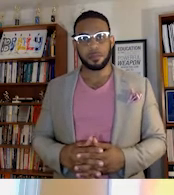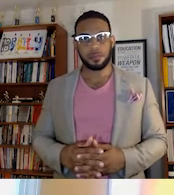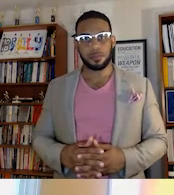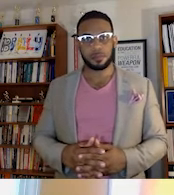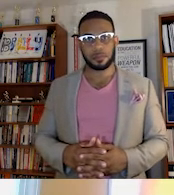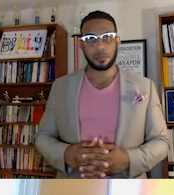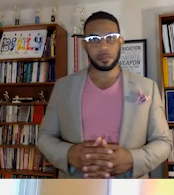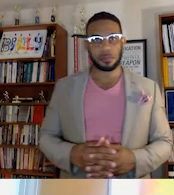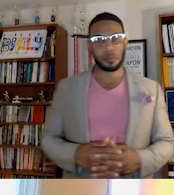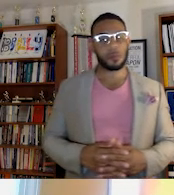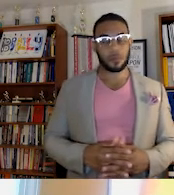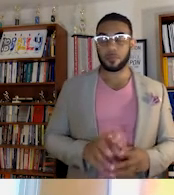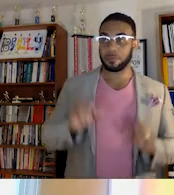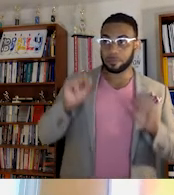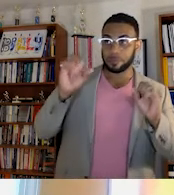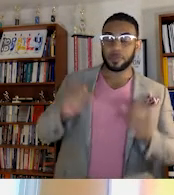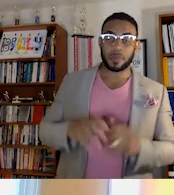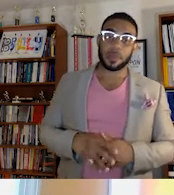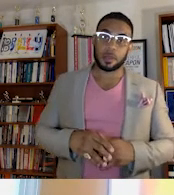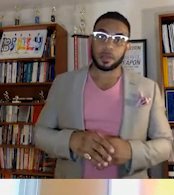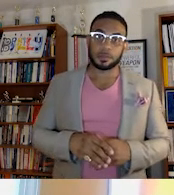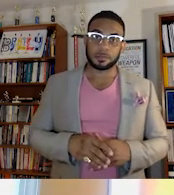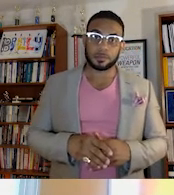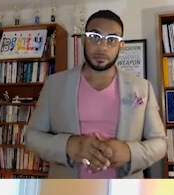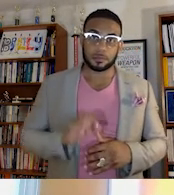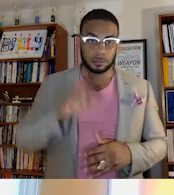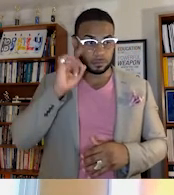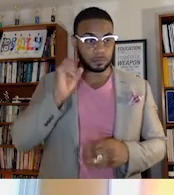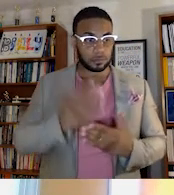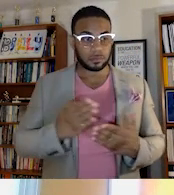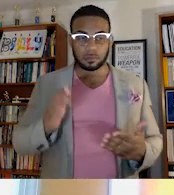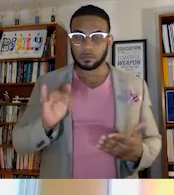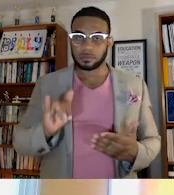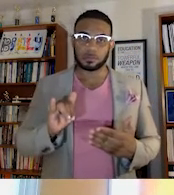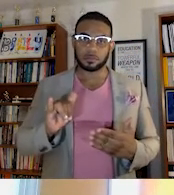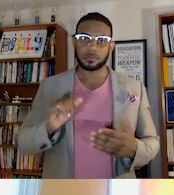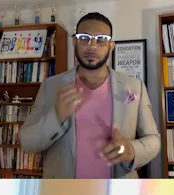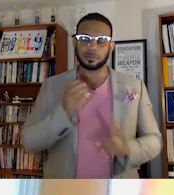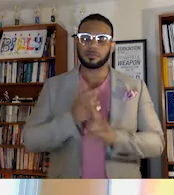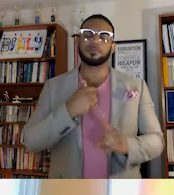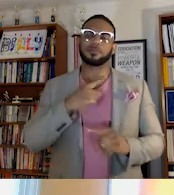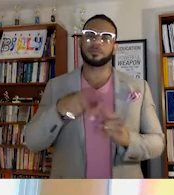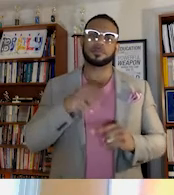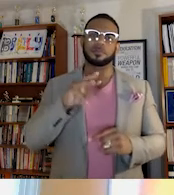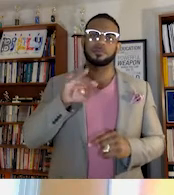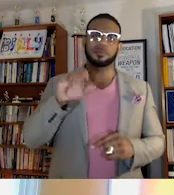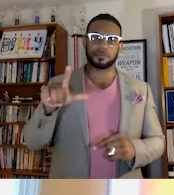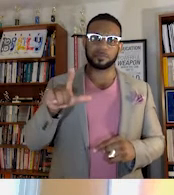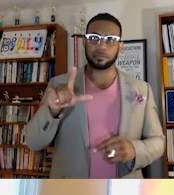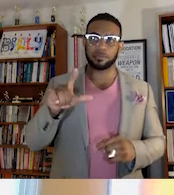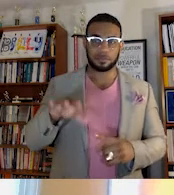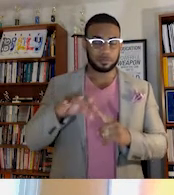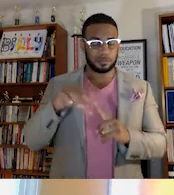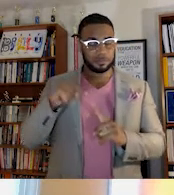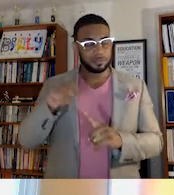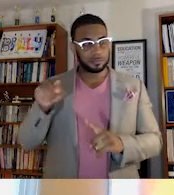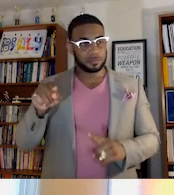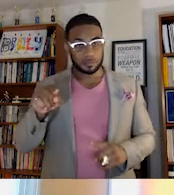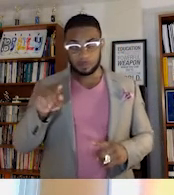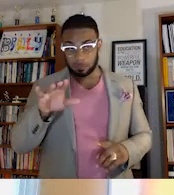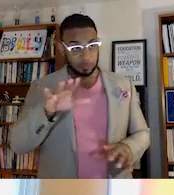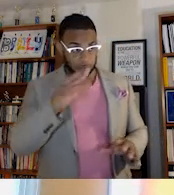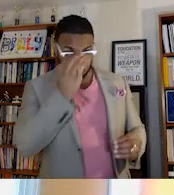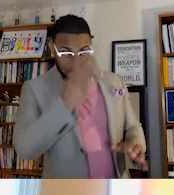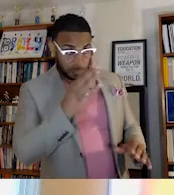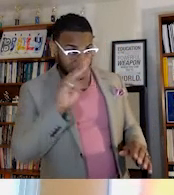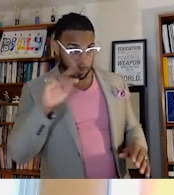Absolutely. That's amazing. I think one of the things that strikes me about Michael in particular, so just